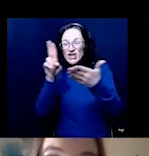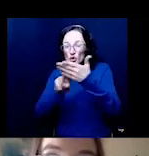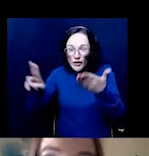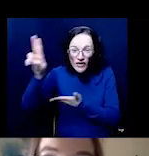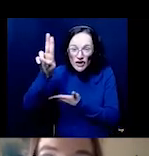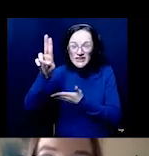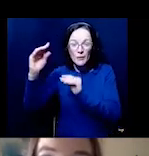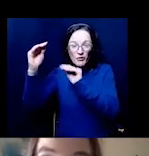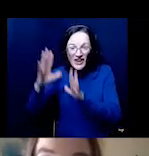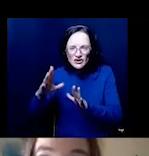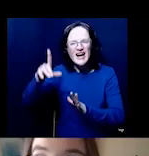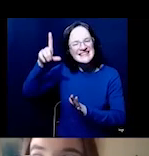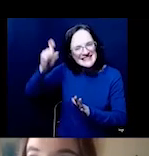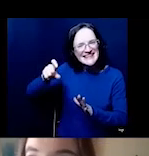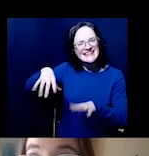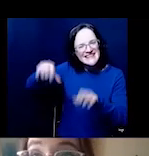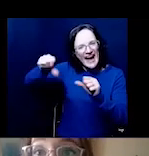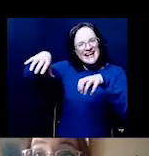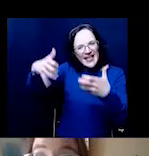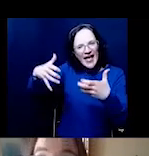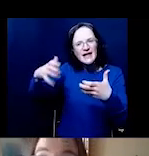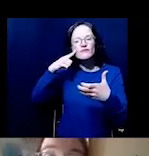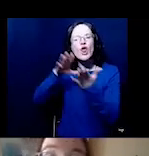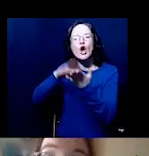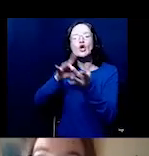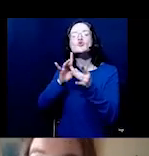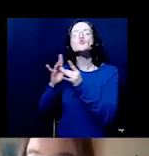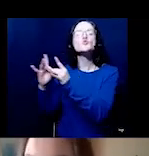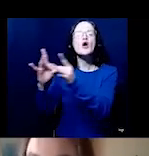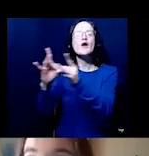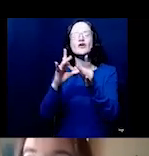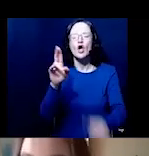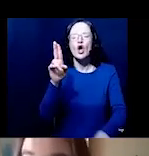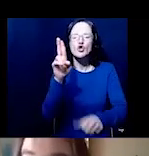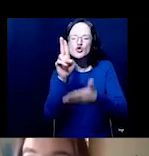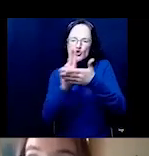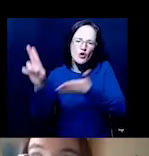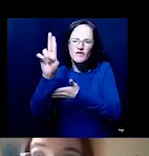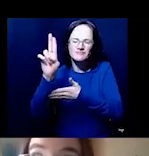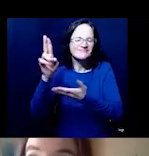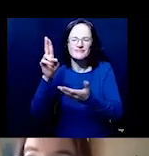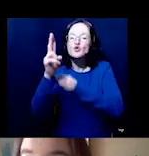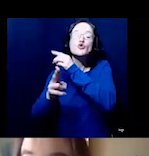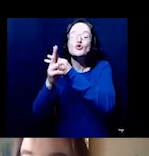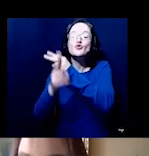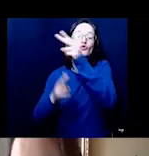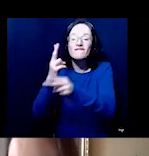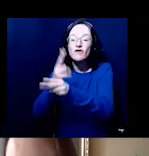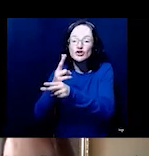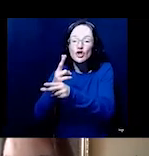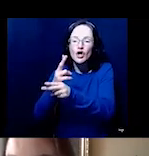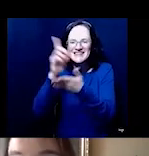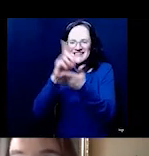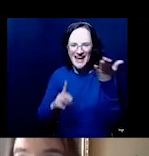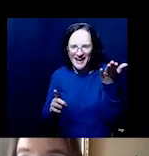don't know how to make PowerPoints accessible, for example. Yeah, not only professors, many people, I think, don't know how to make